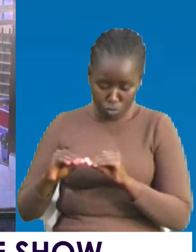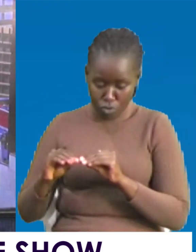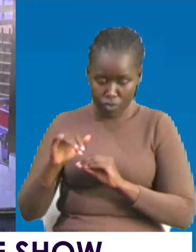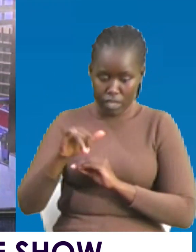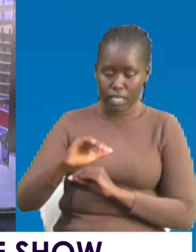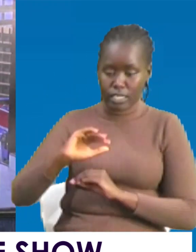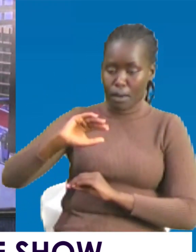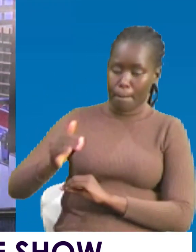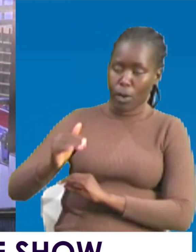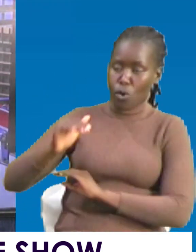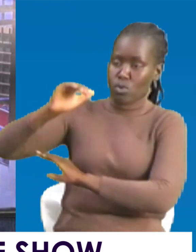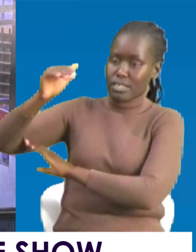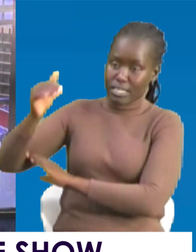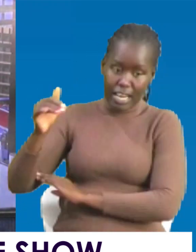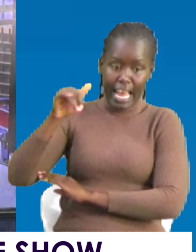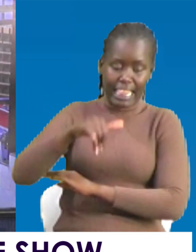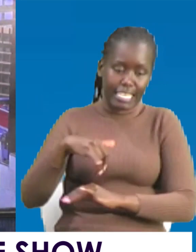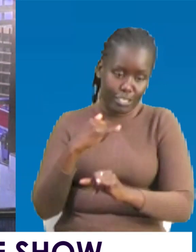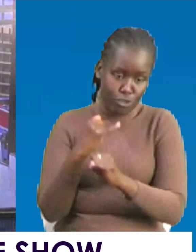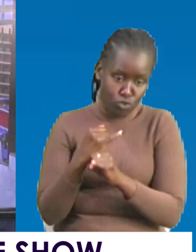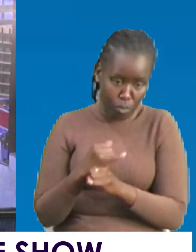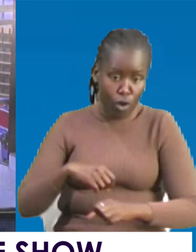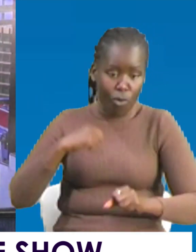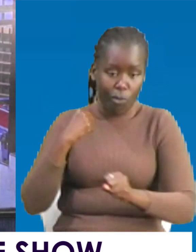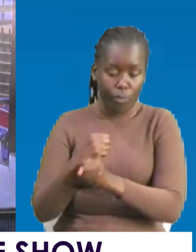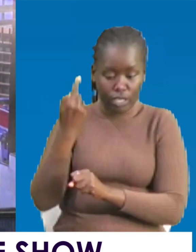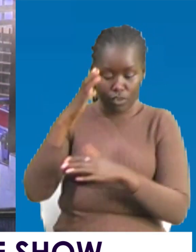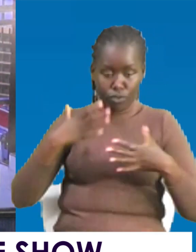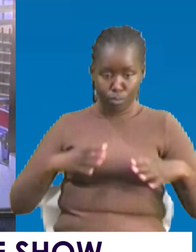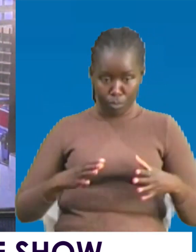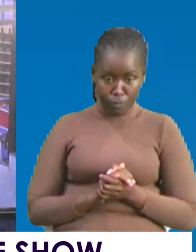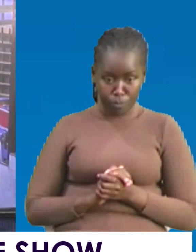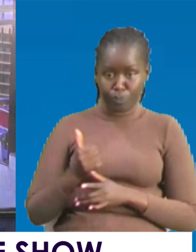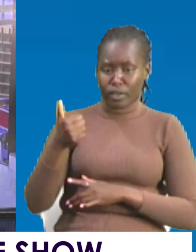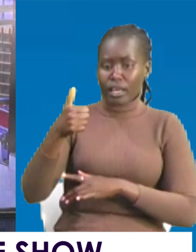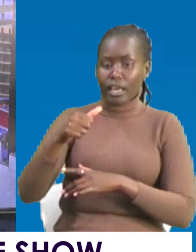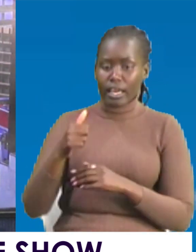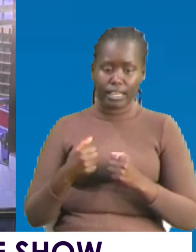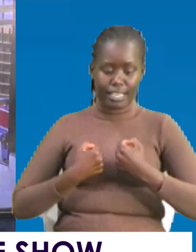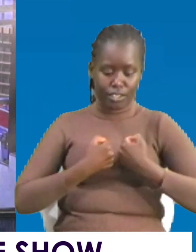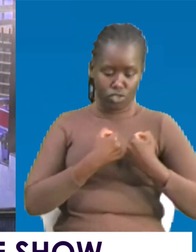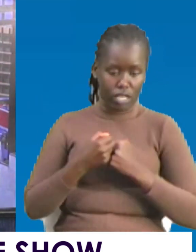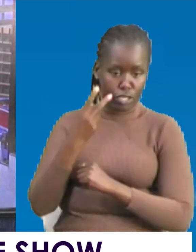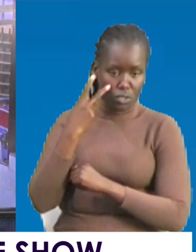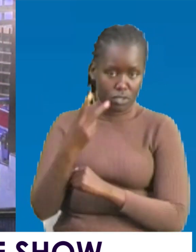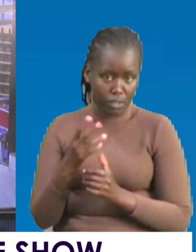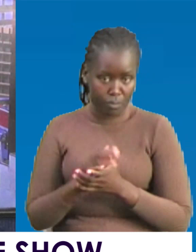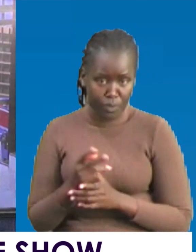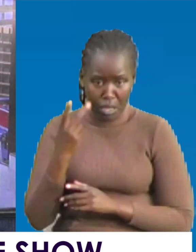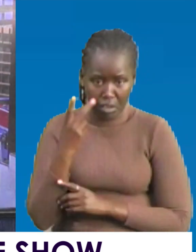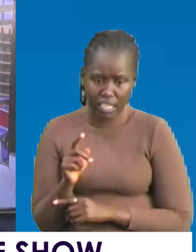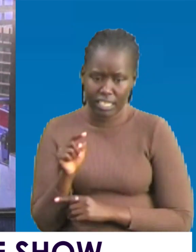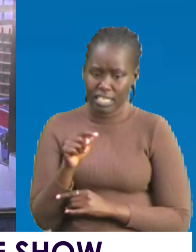mountain, that is job. That is work. Those are jobs for people. Any challenge you see, don't look at it like